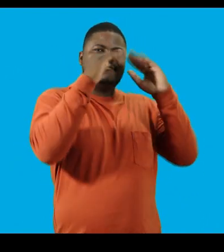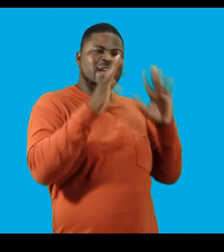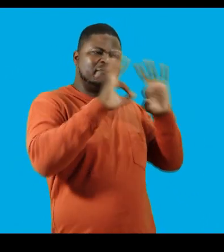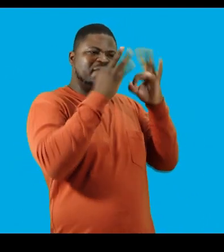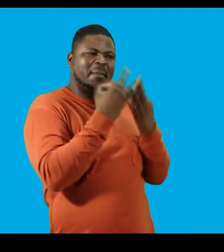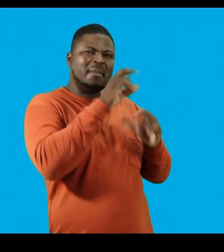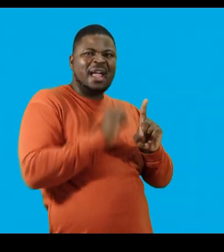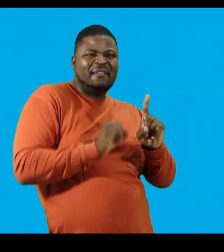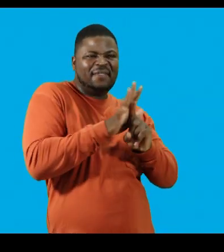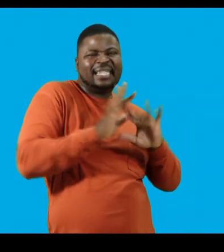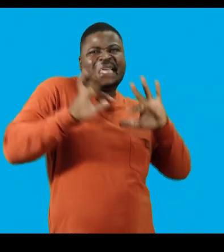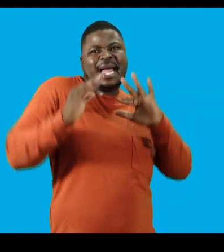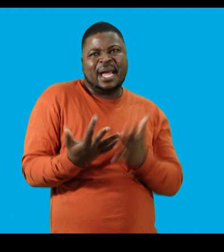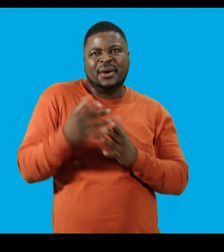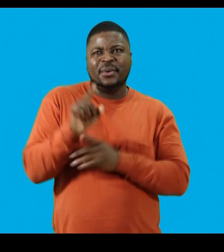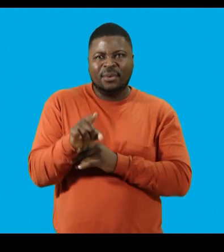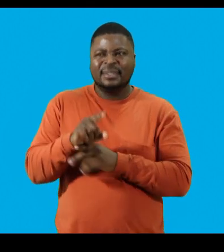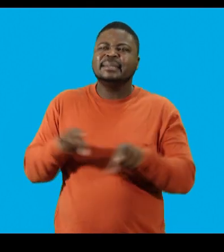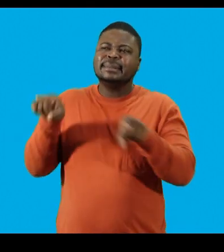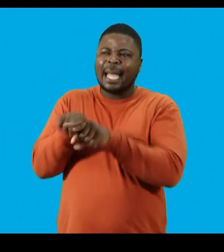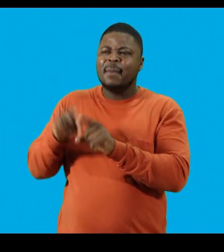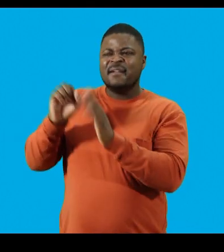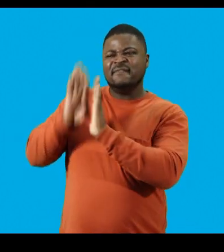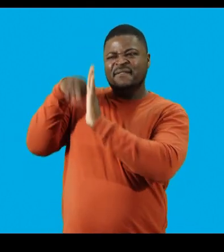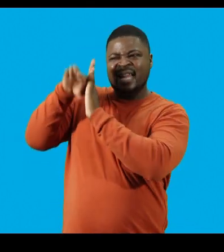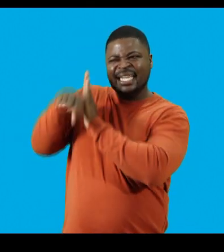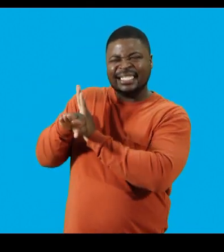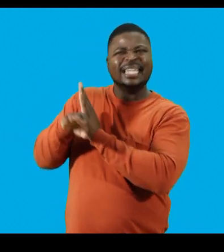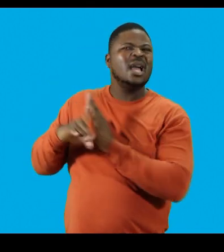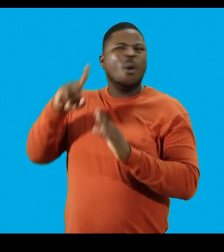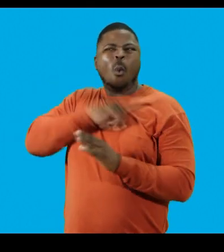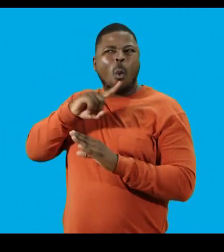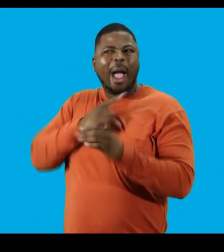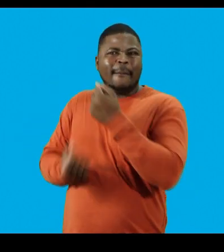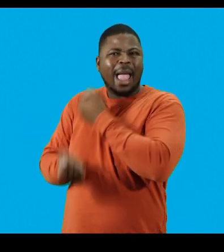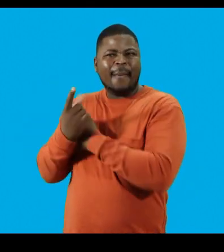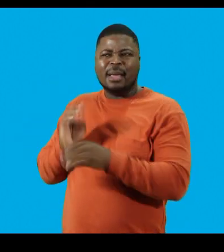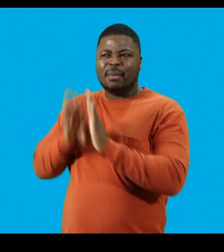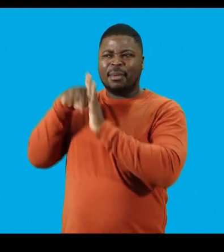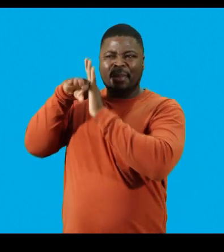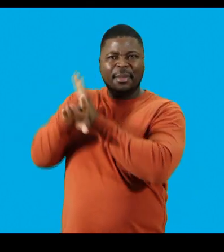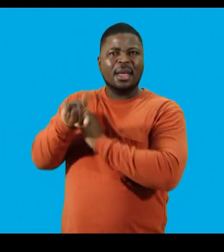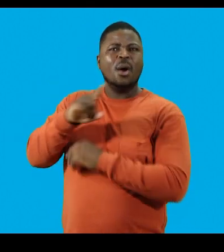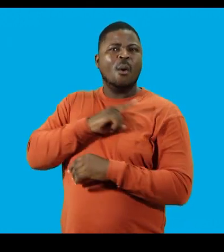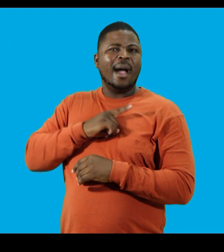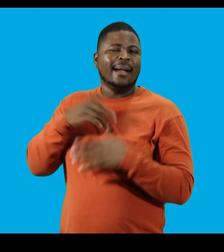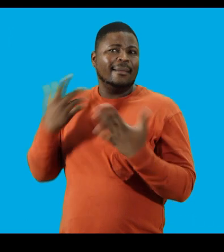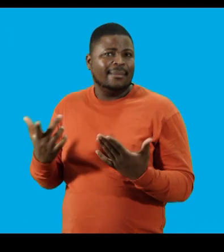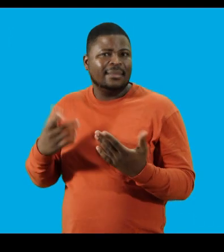household financial activities. So what is the cause of inflation and what do you need to do to counter